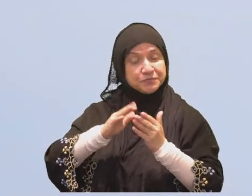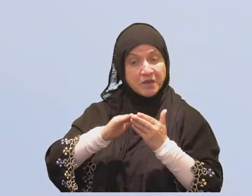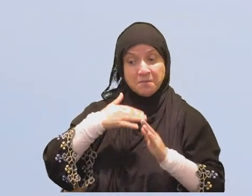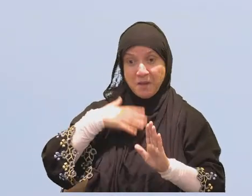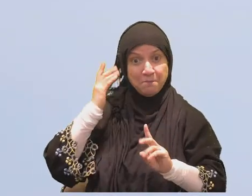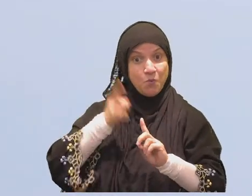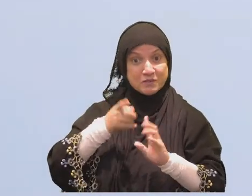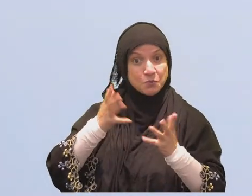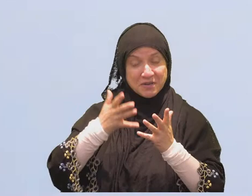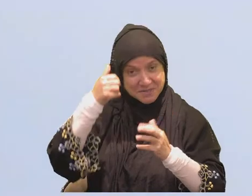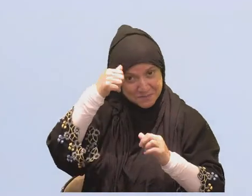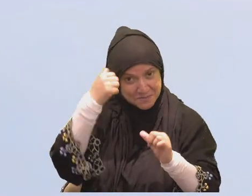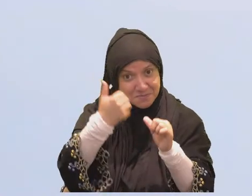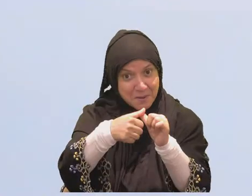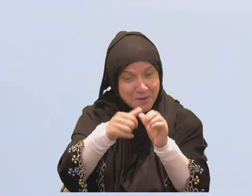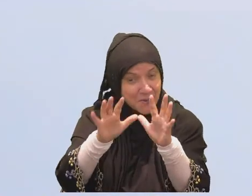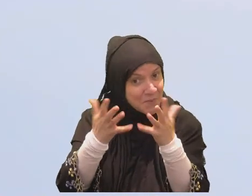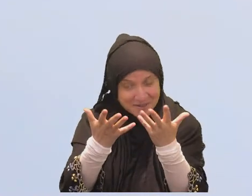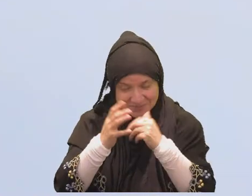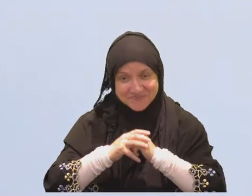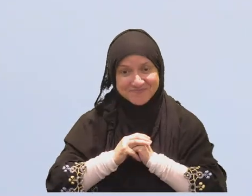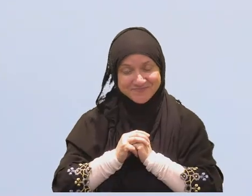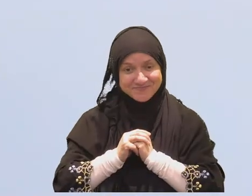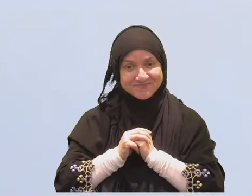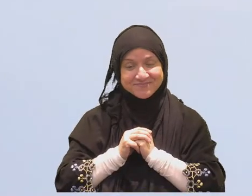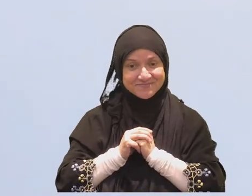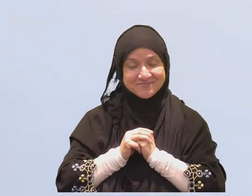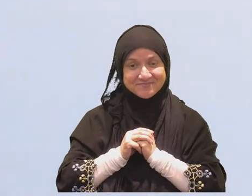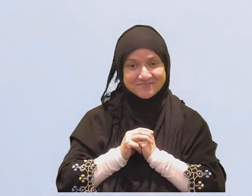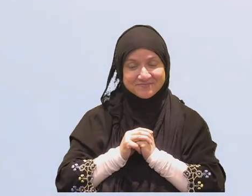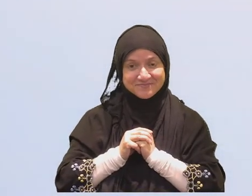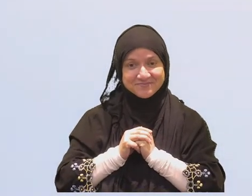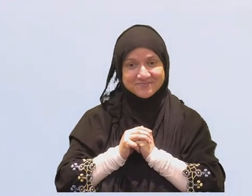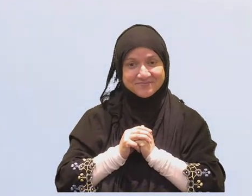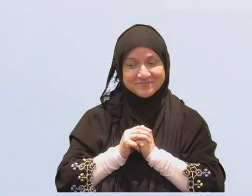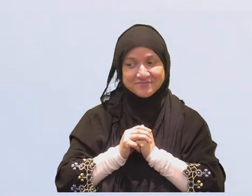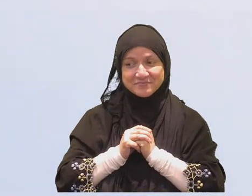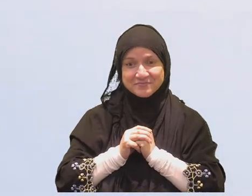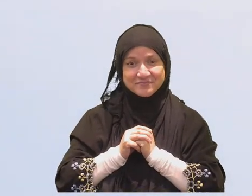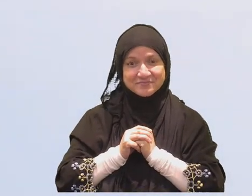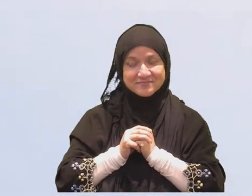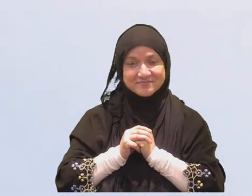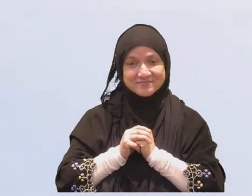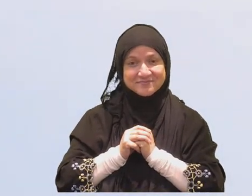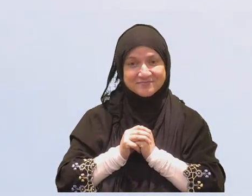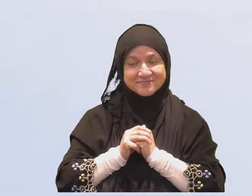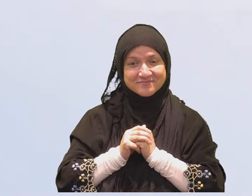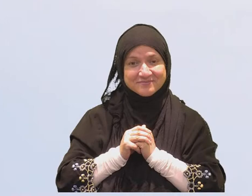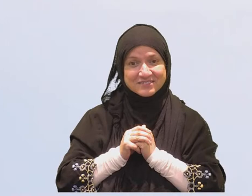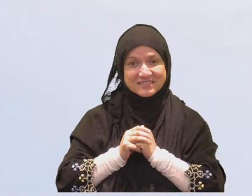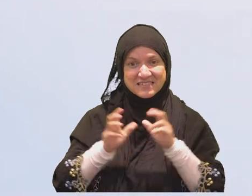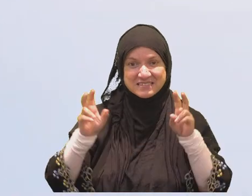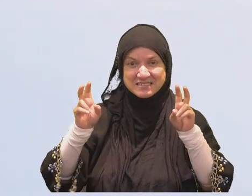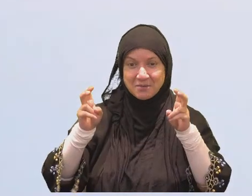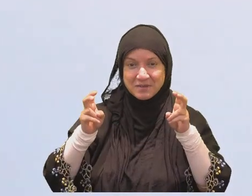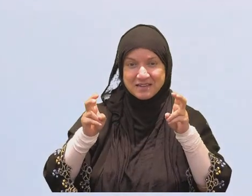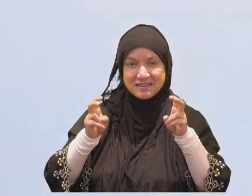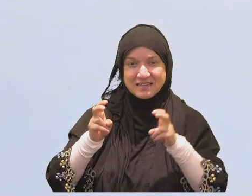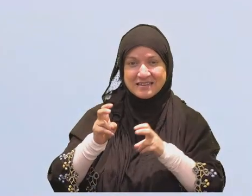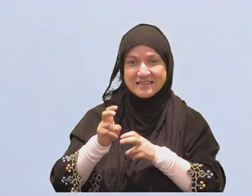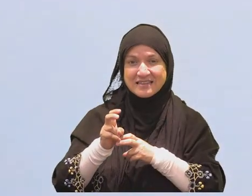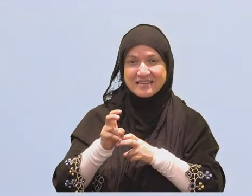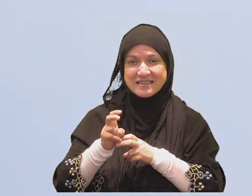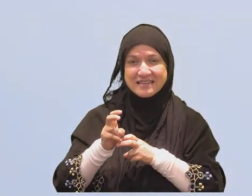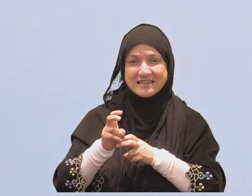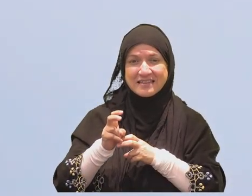connect to Allah. Oh, the lie of liberalism. The lie of liberalism, you can be happy by